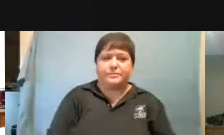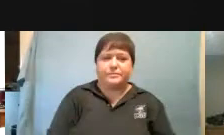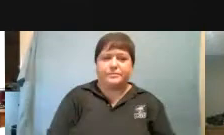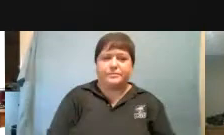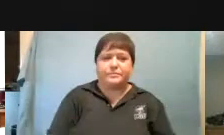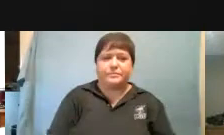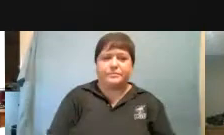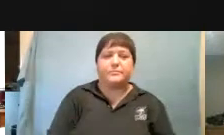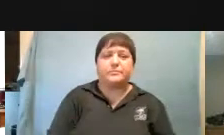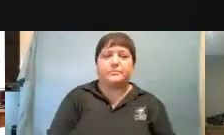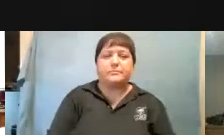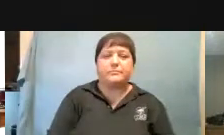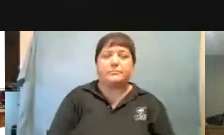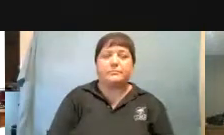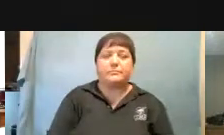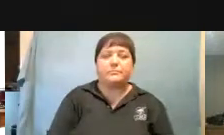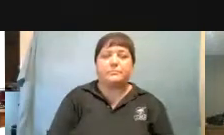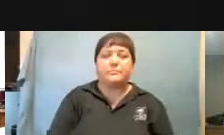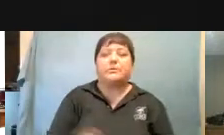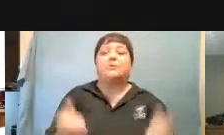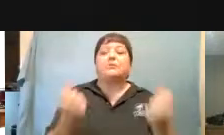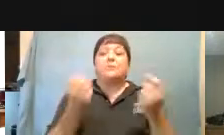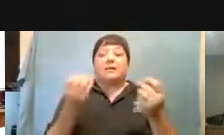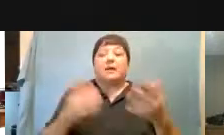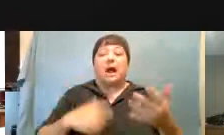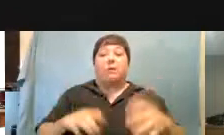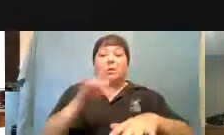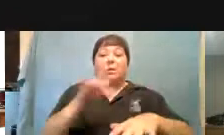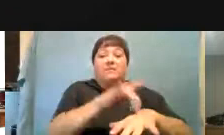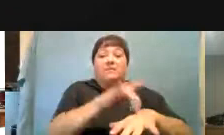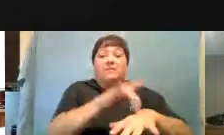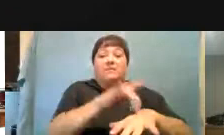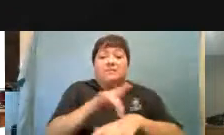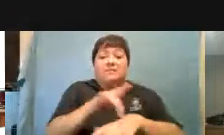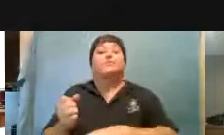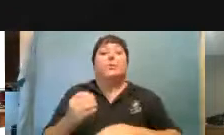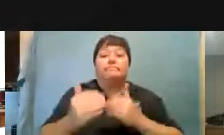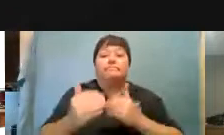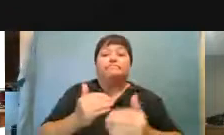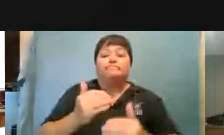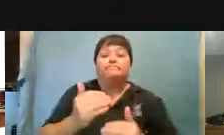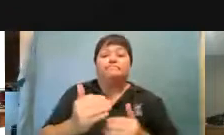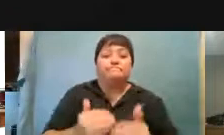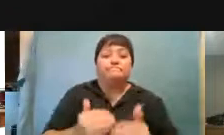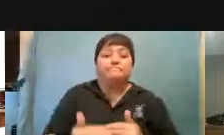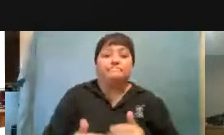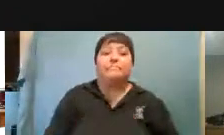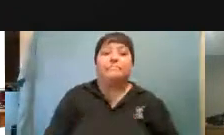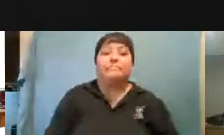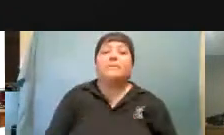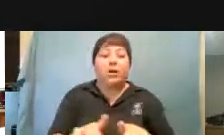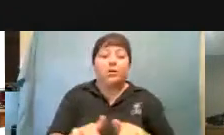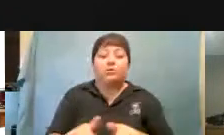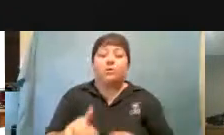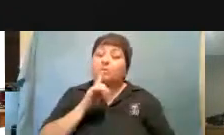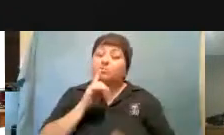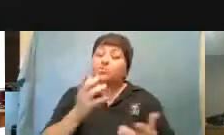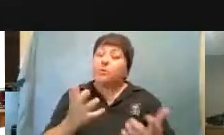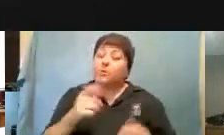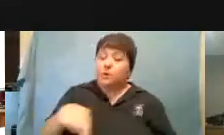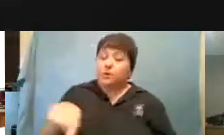quick today because there's a lot that I wanna cover. But I say that and also say that I would really like you to